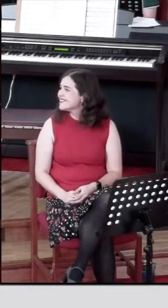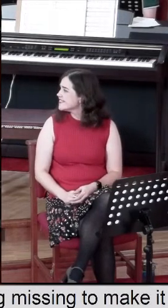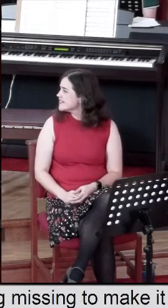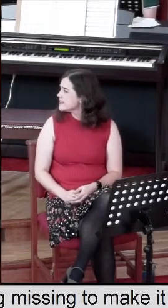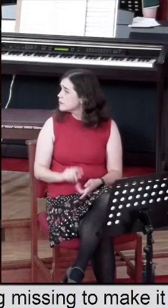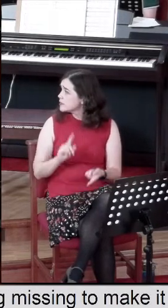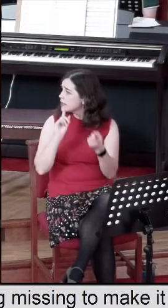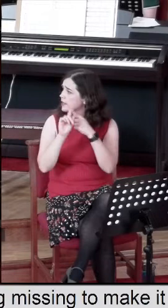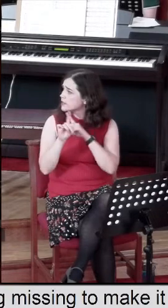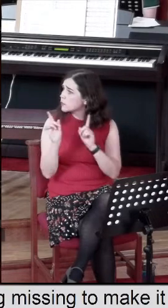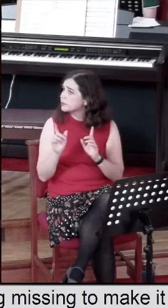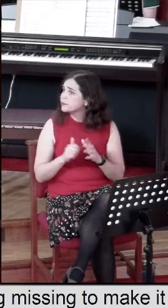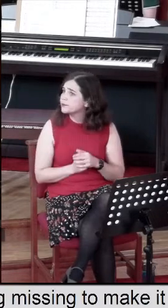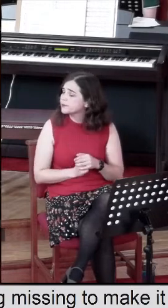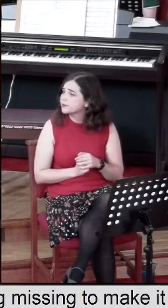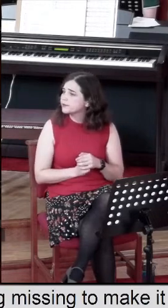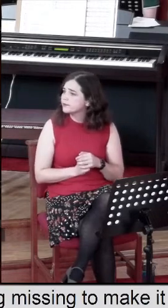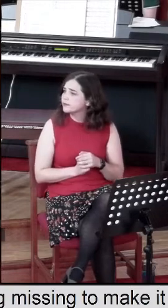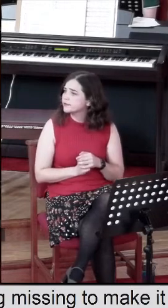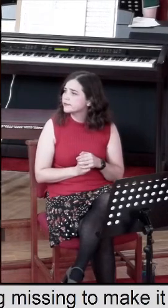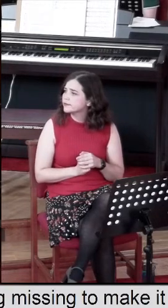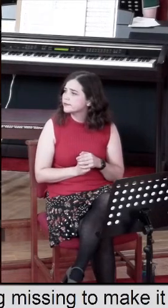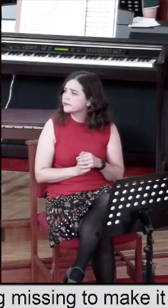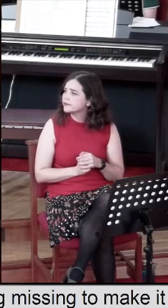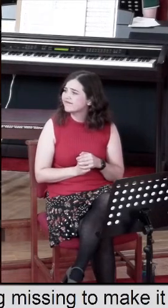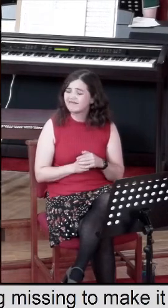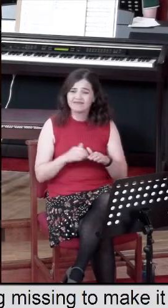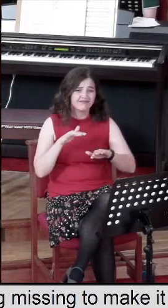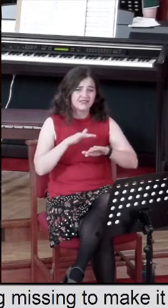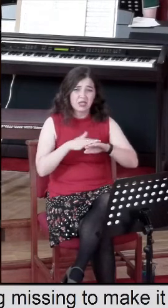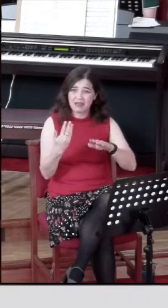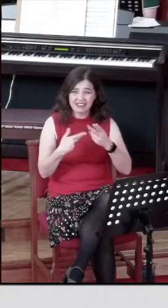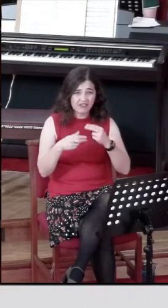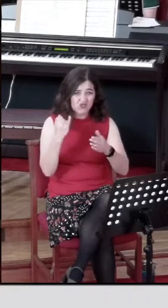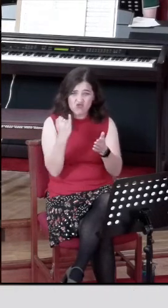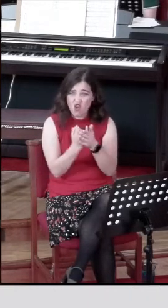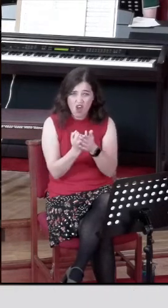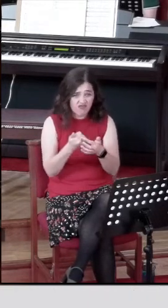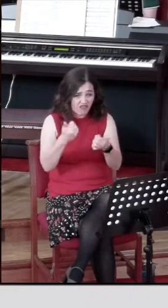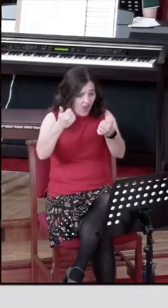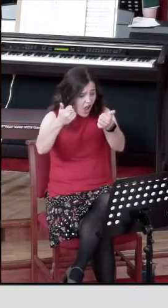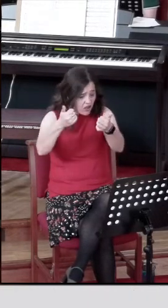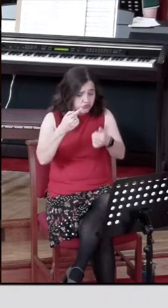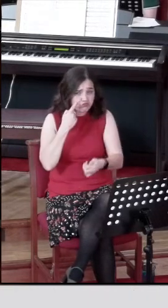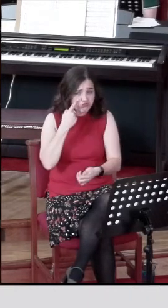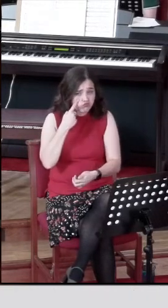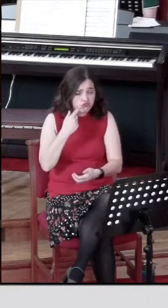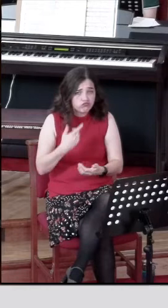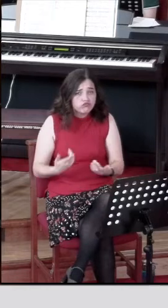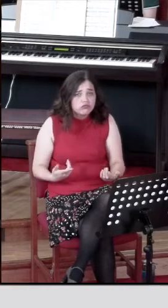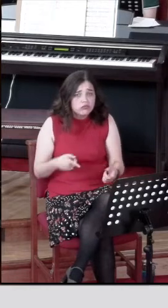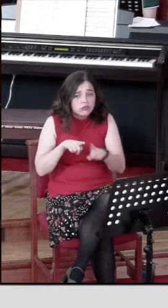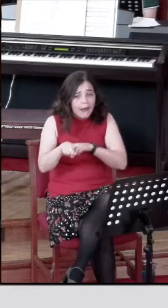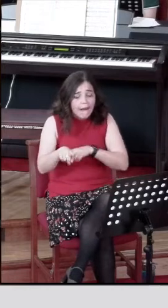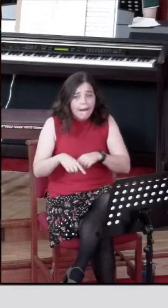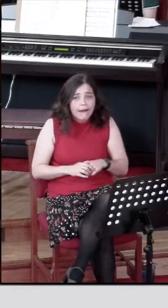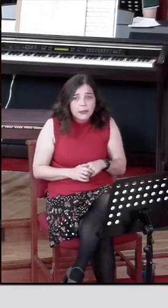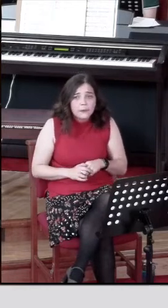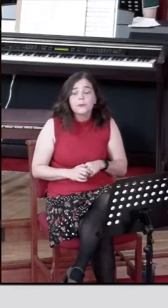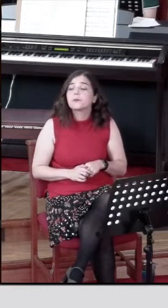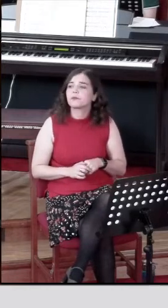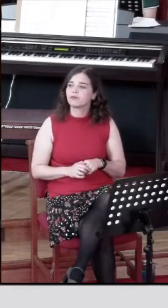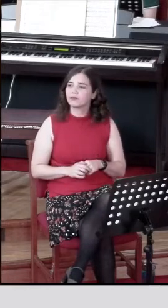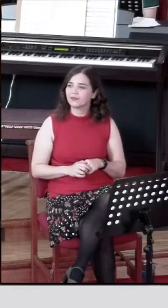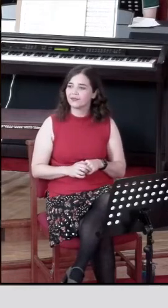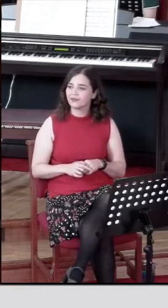Do you know what the answer is? You know, it doesn't matter if you get it wrong. You can have a try. Do you want to have a try? I'm trying to think